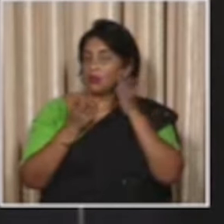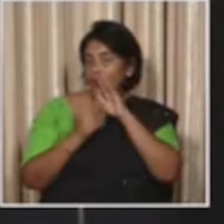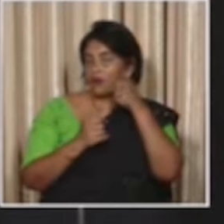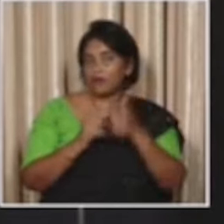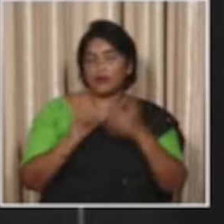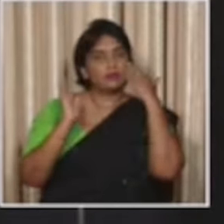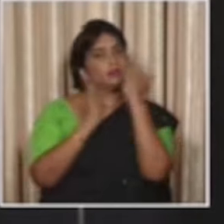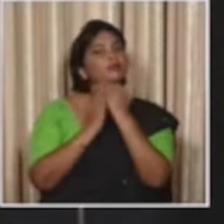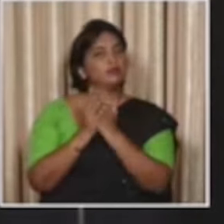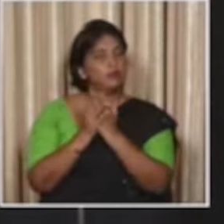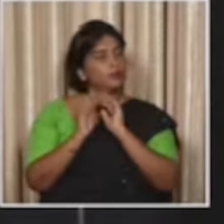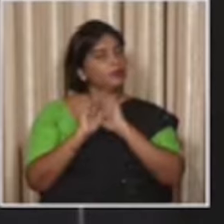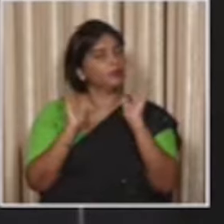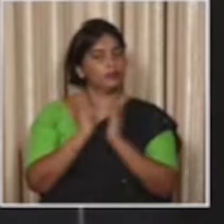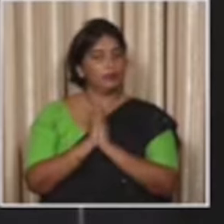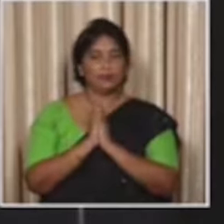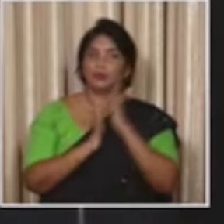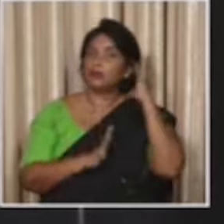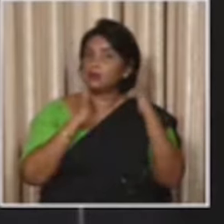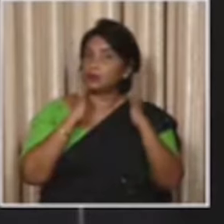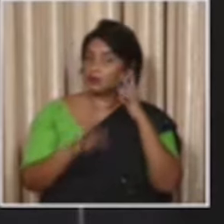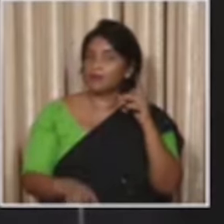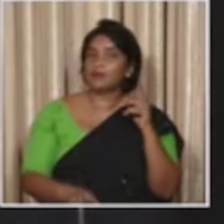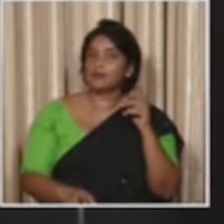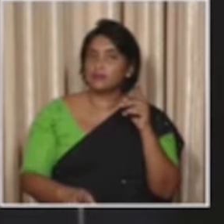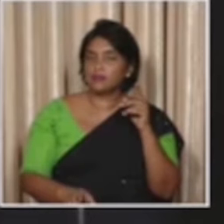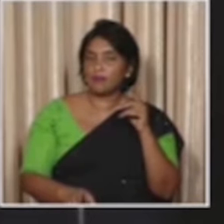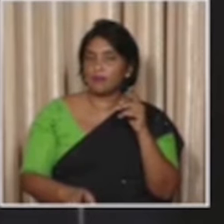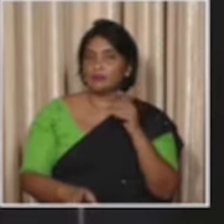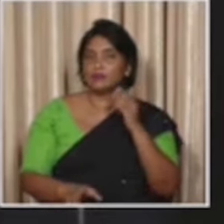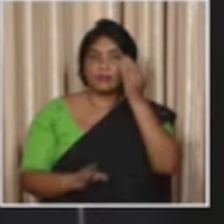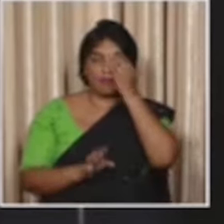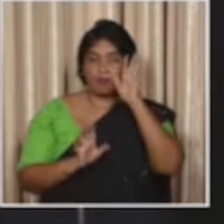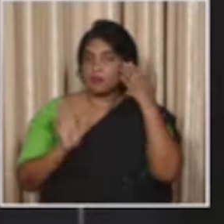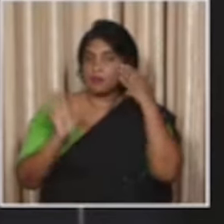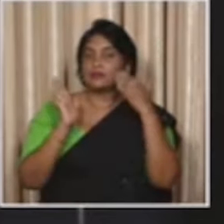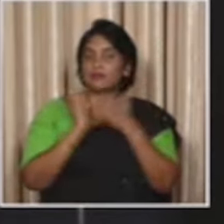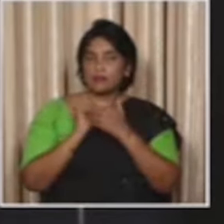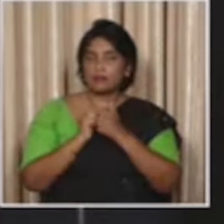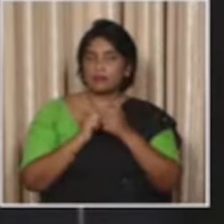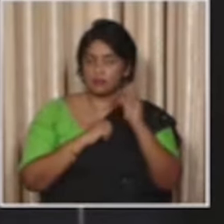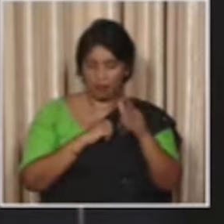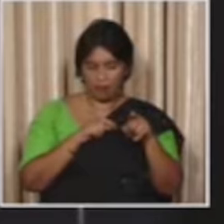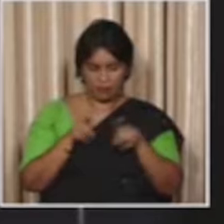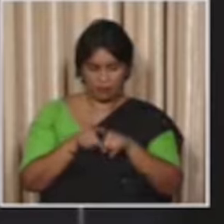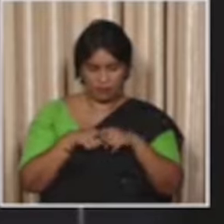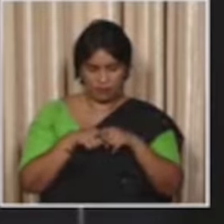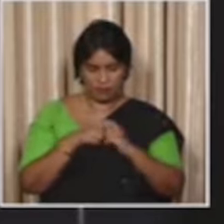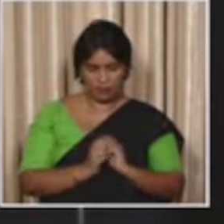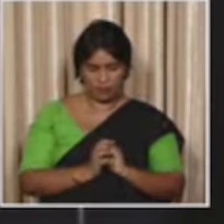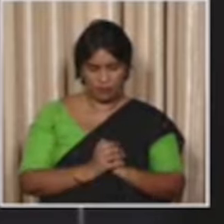seems toothless when it comes to Israel. Now, the founding